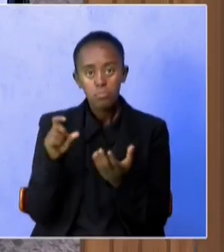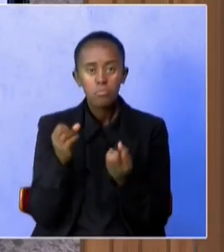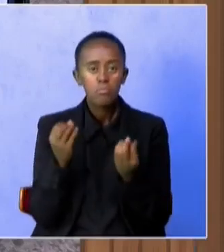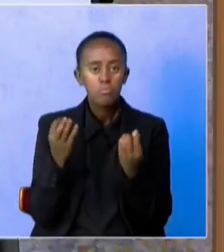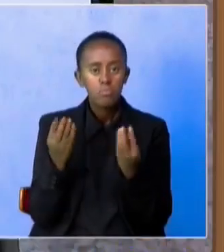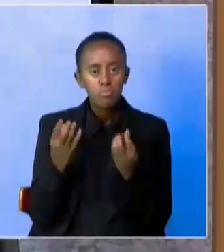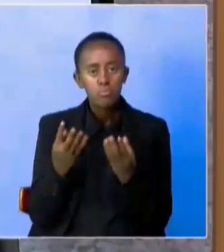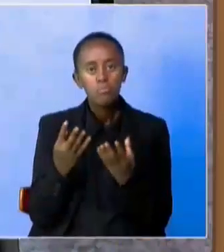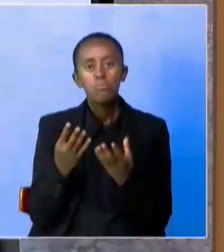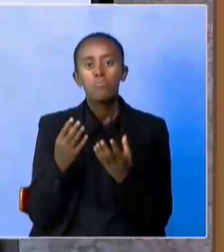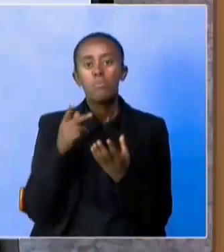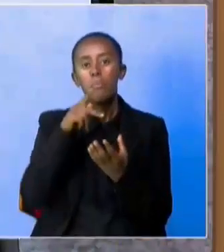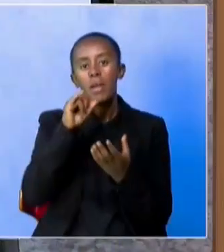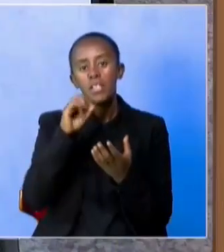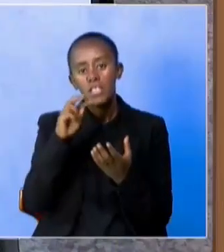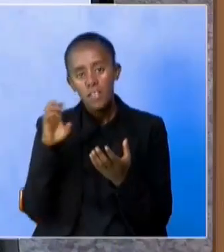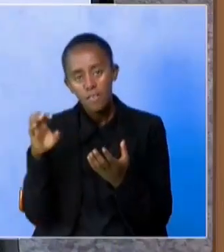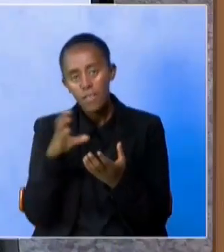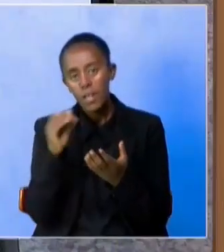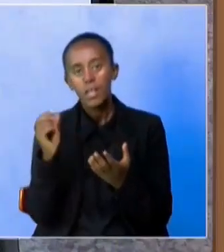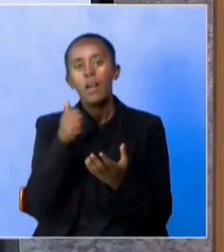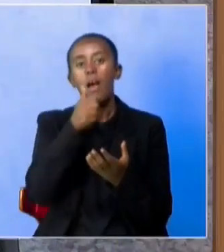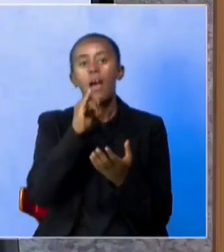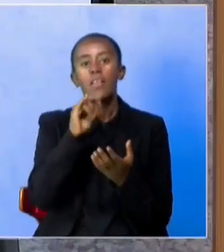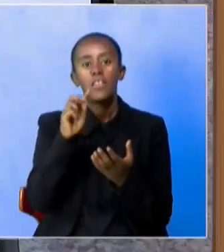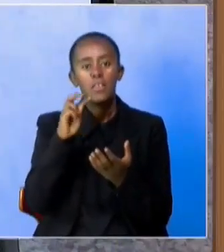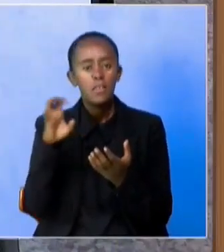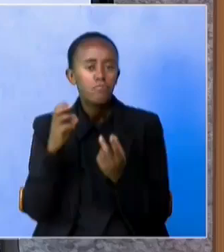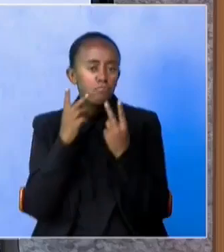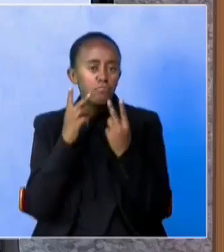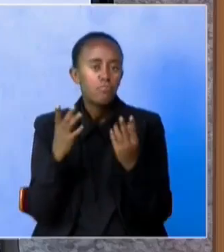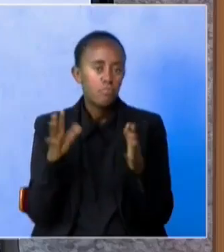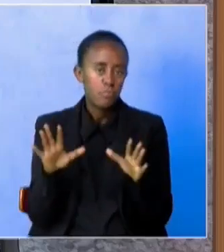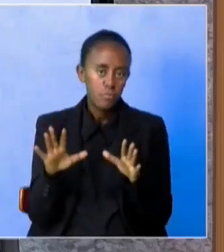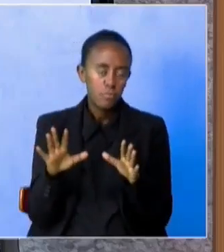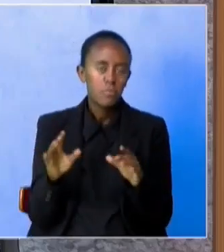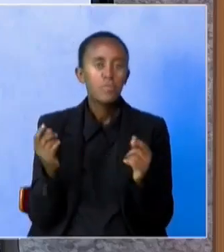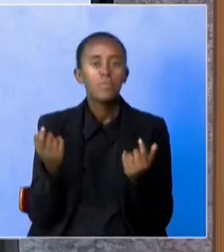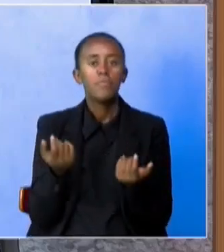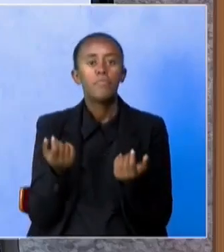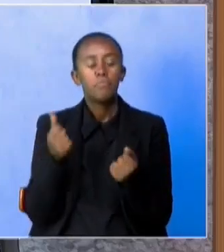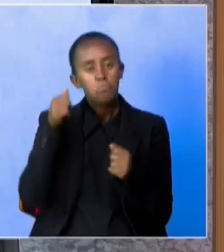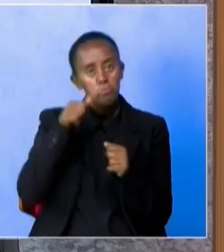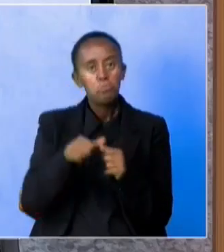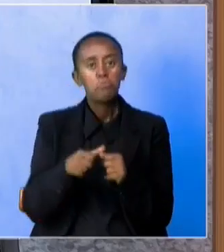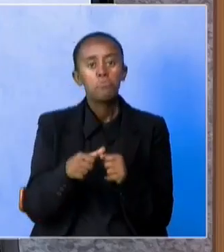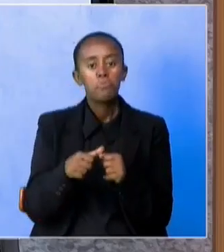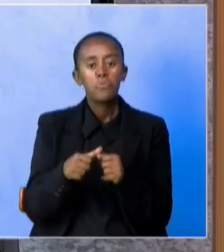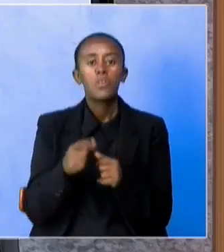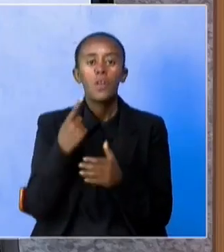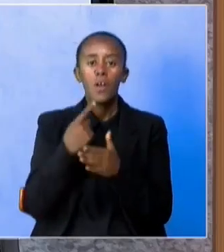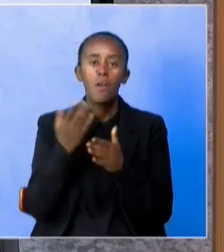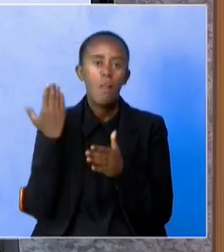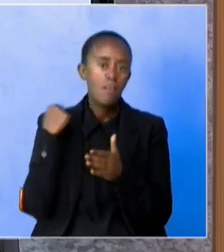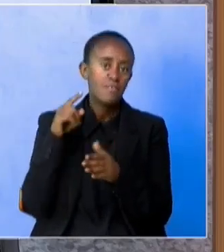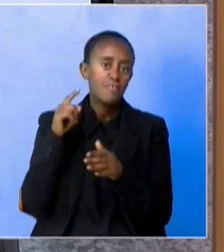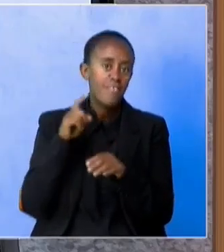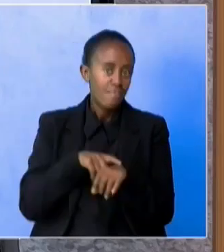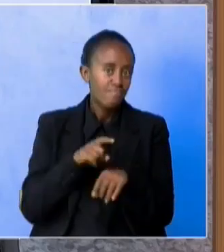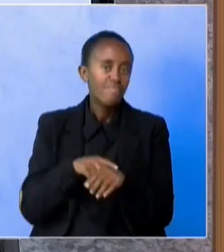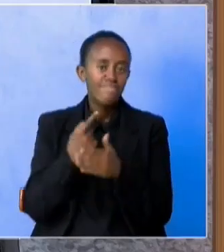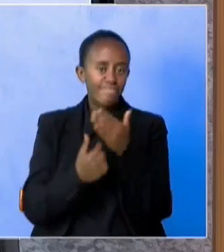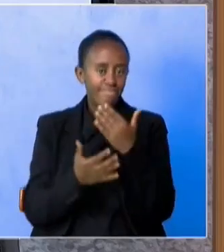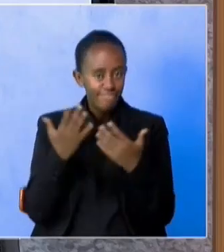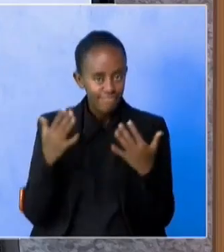active voice. And that is all to remind us of what we did last time. Let us go to today's class, which is